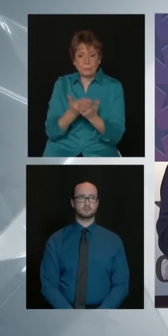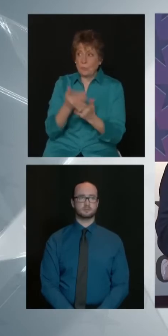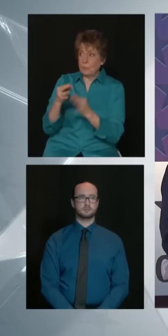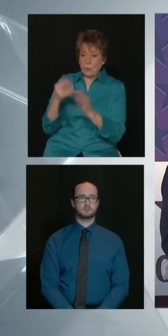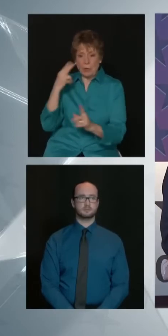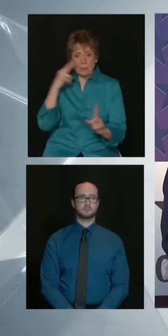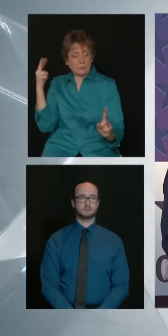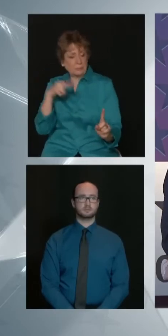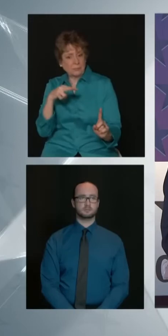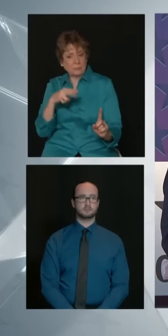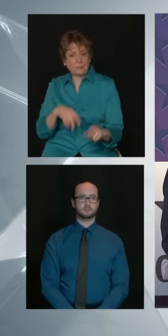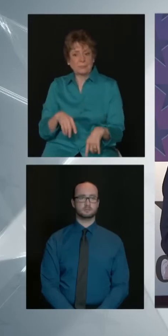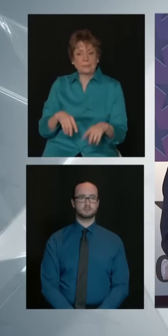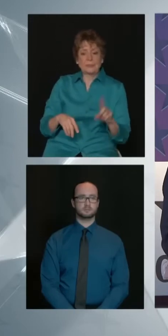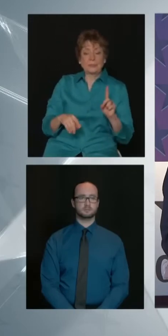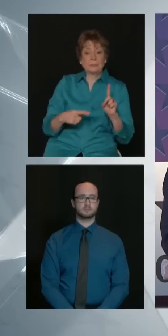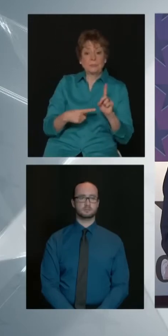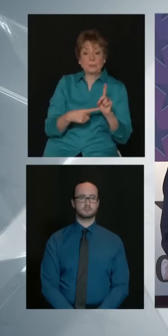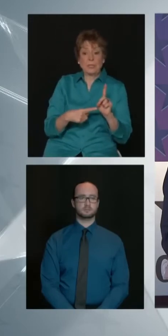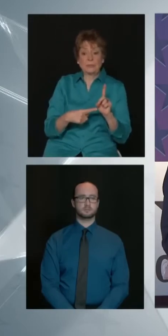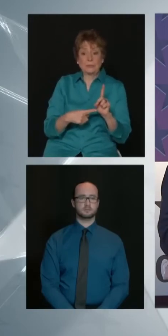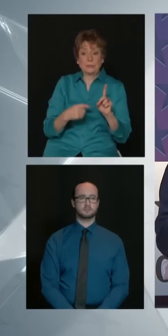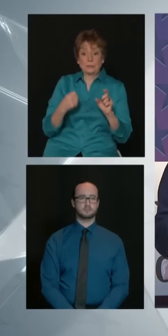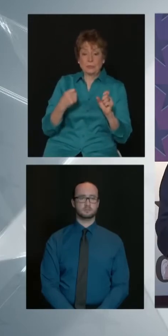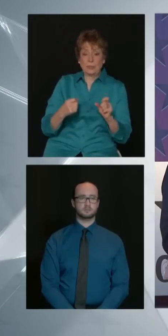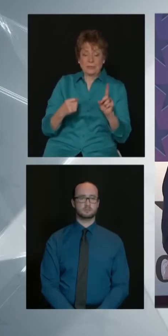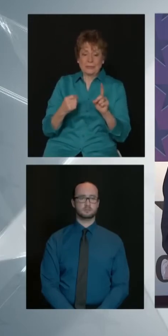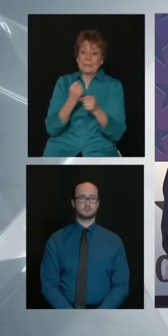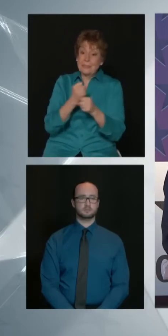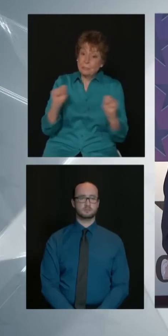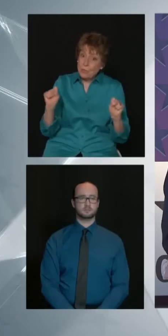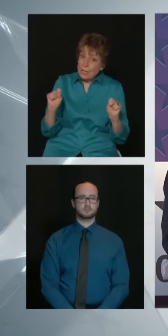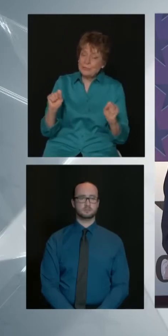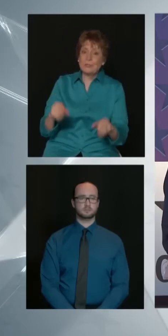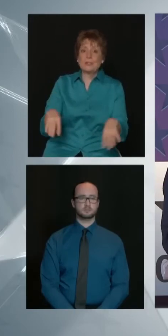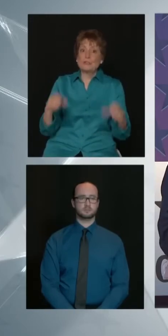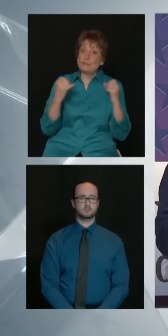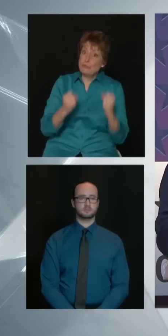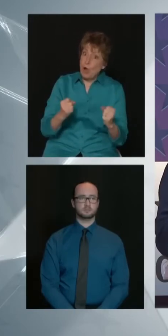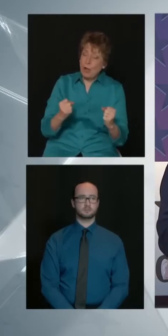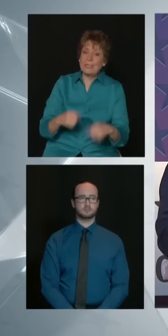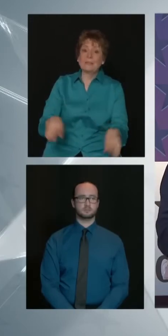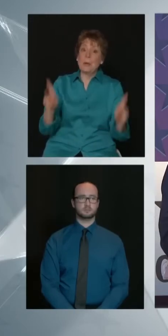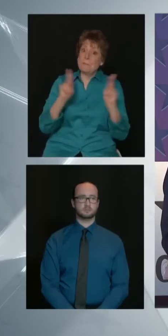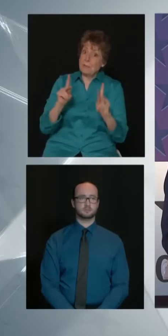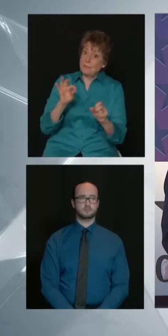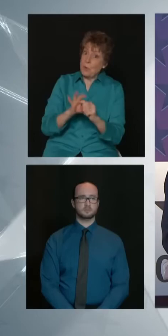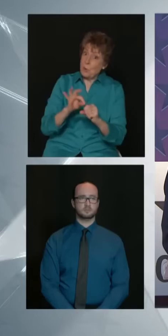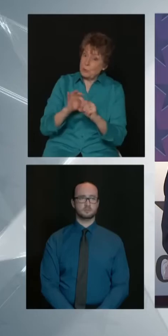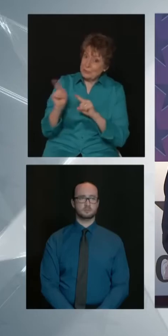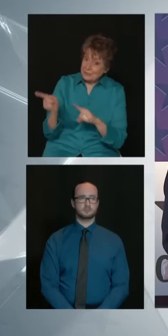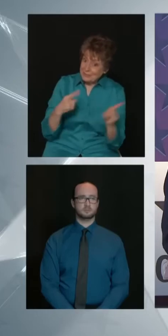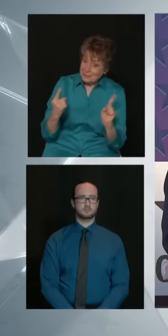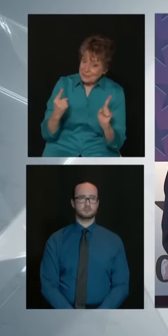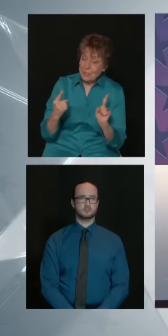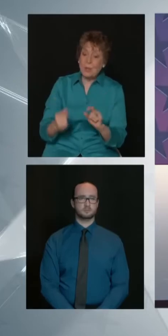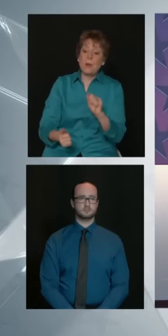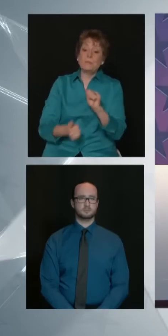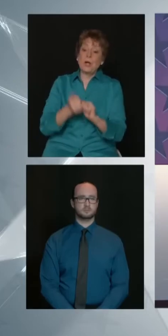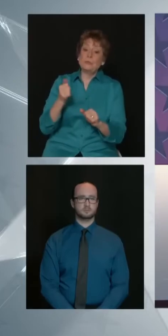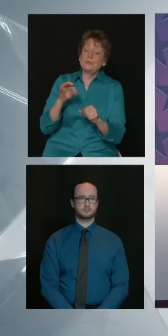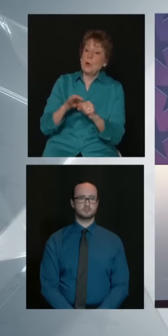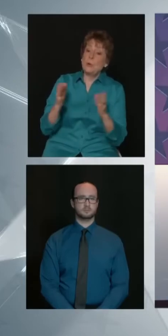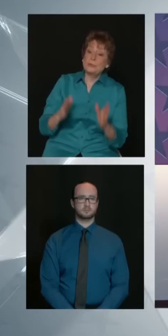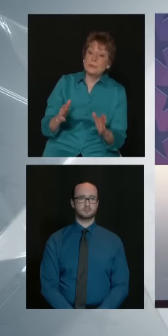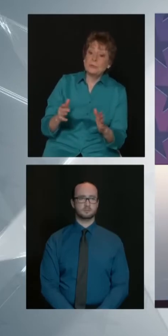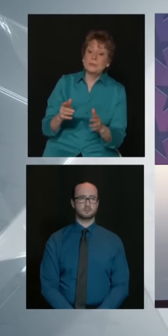We had a lot of people turn out in the last election. You know, highest turnout ever in the last election. Our governor, Doug Ducey, says we do elections well.